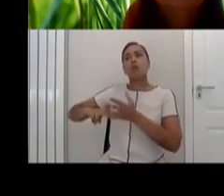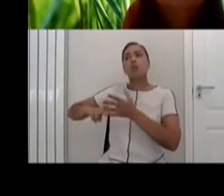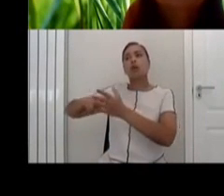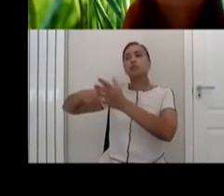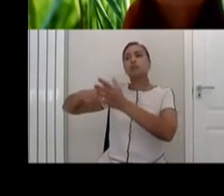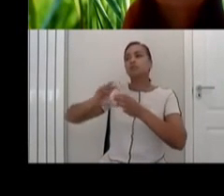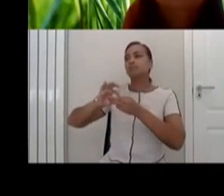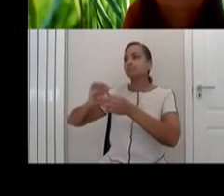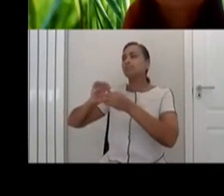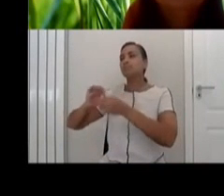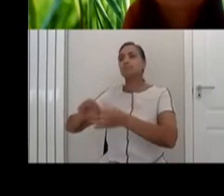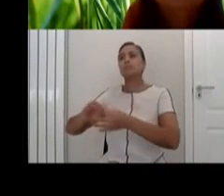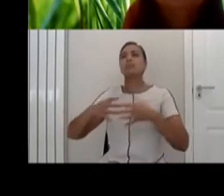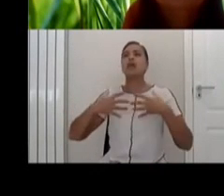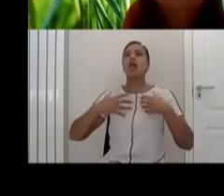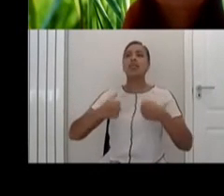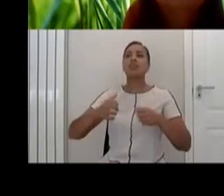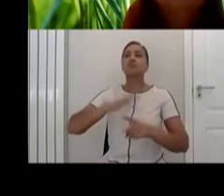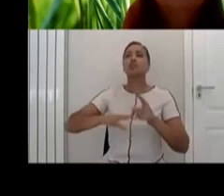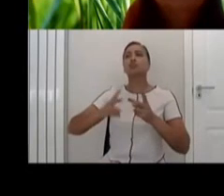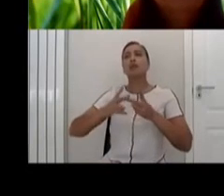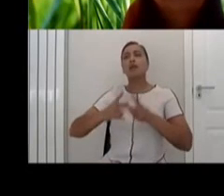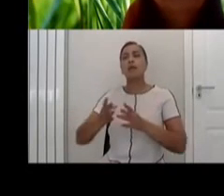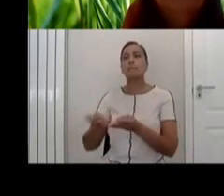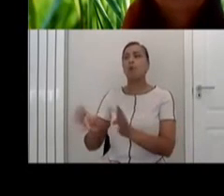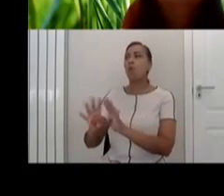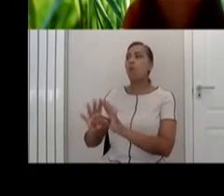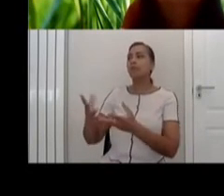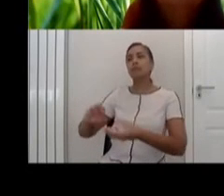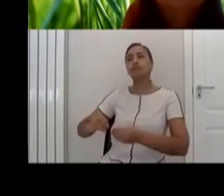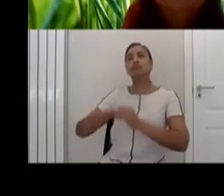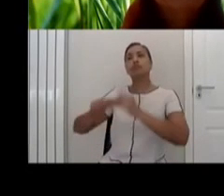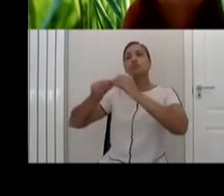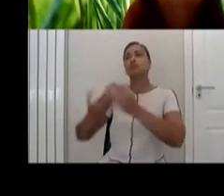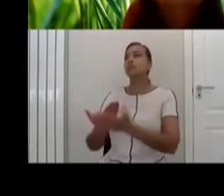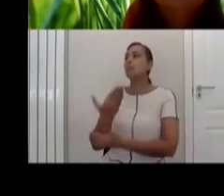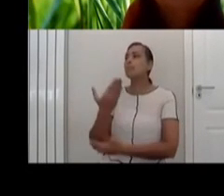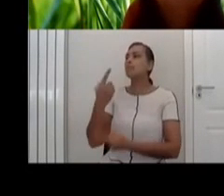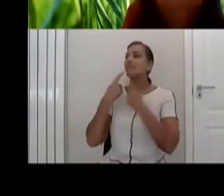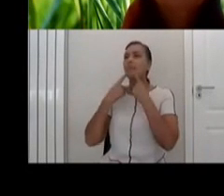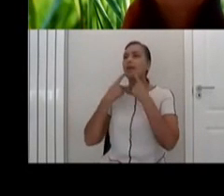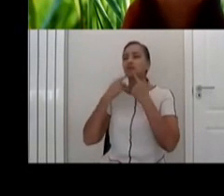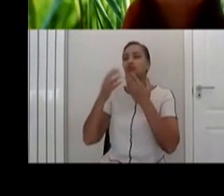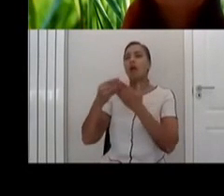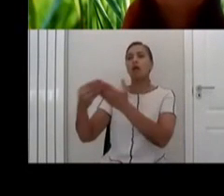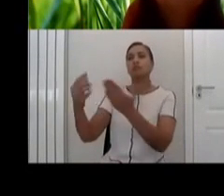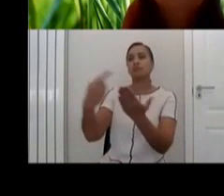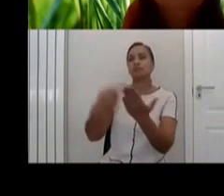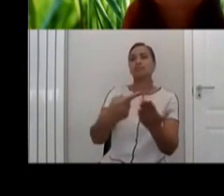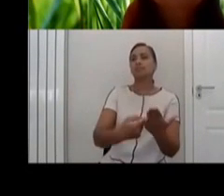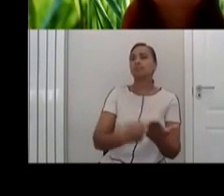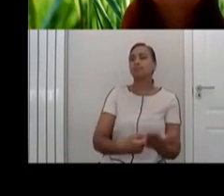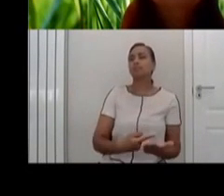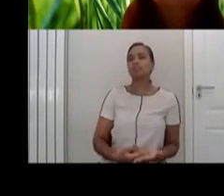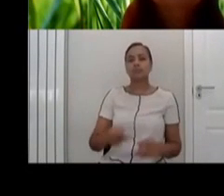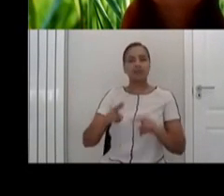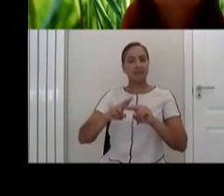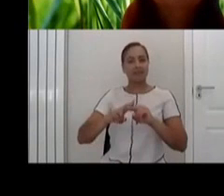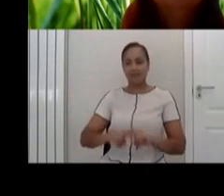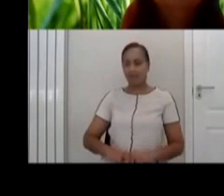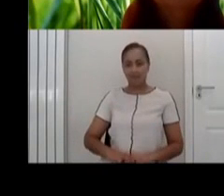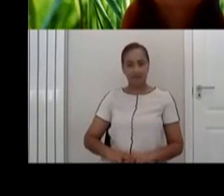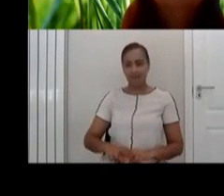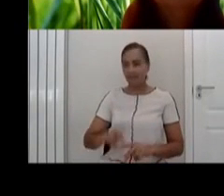Health and Social Care Board, and they have produced some guidance that has touched on this. And they said that if you don't live with someone who's able